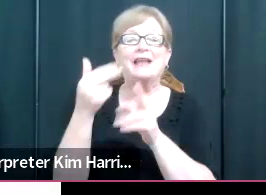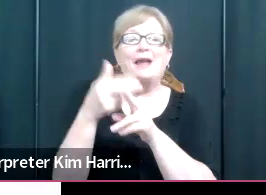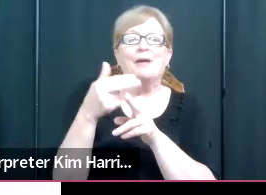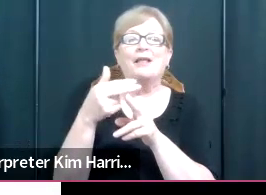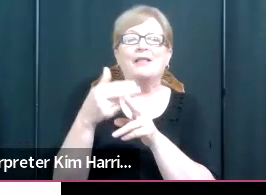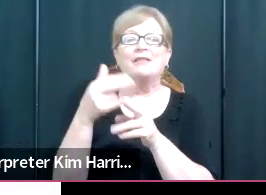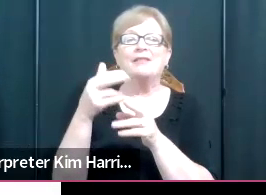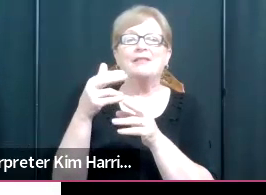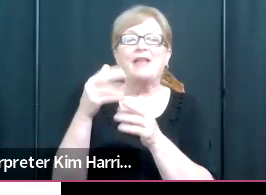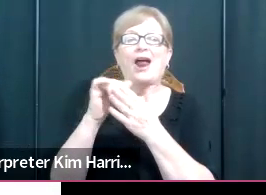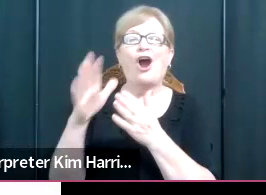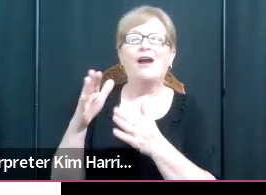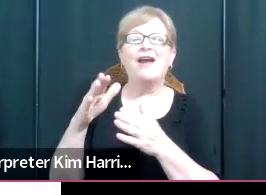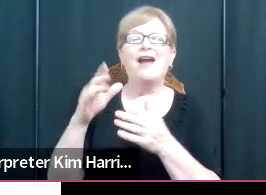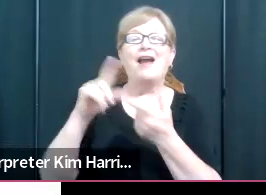Our companion pet.